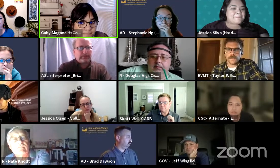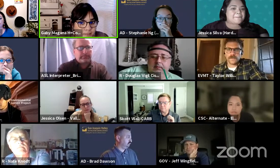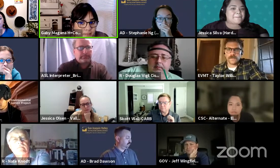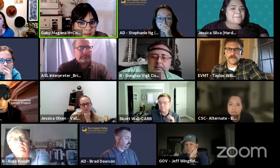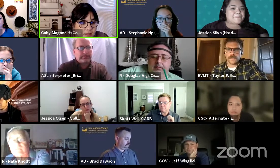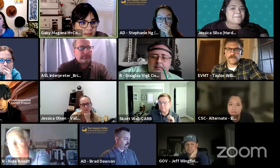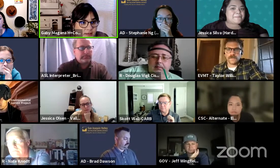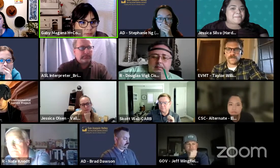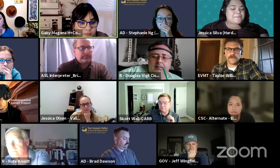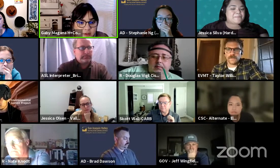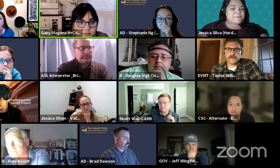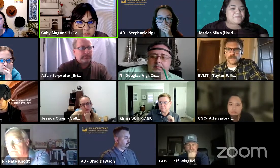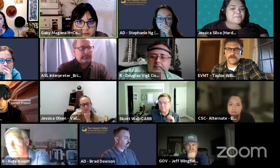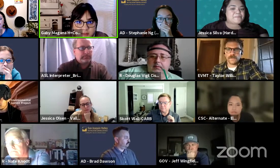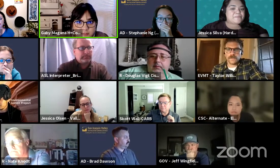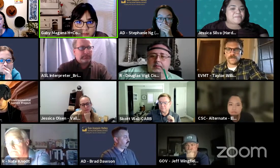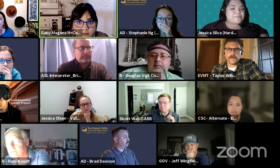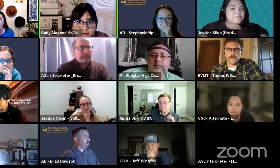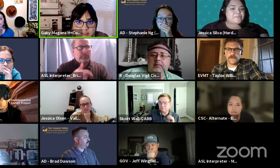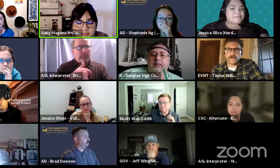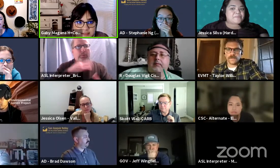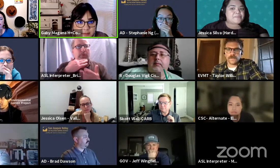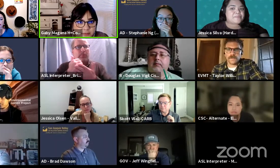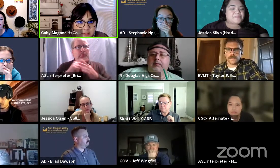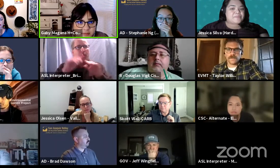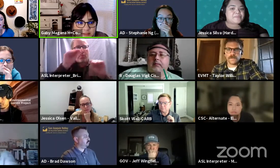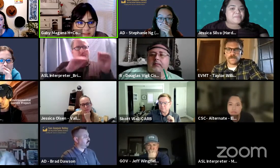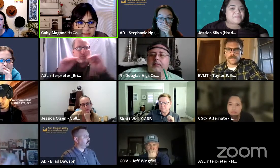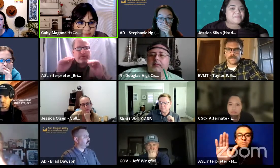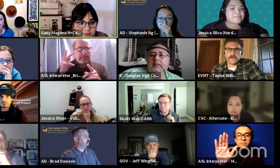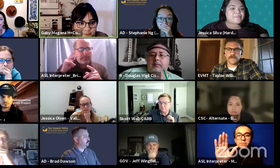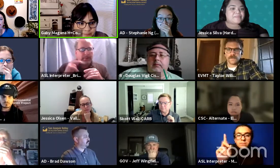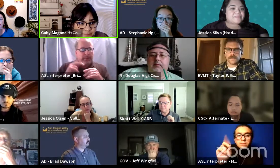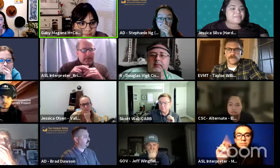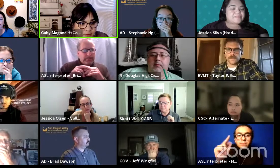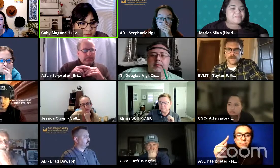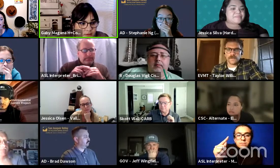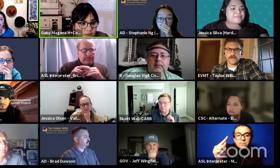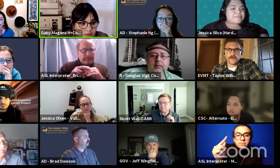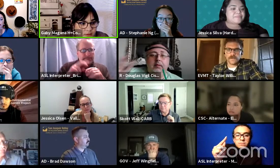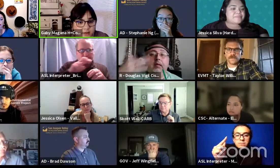And we will help to move people over these next couple of minutes as well.